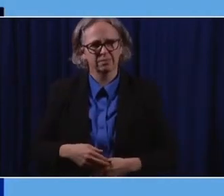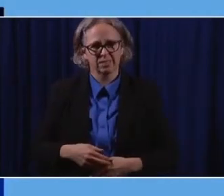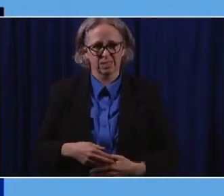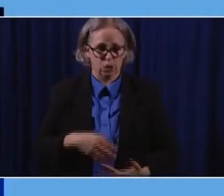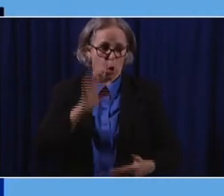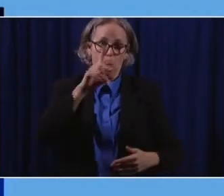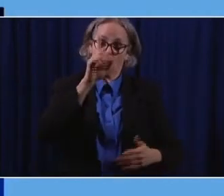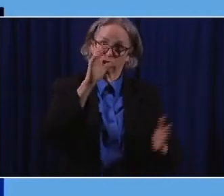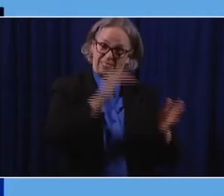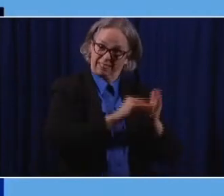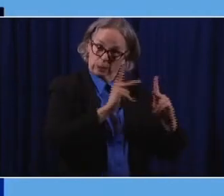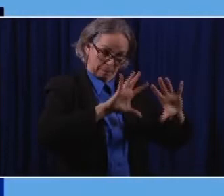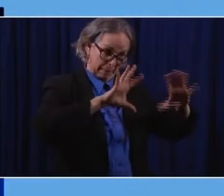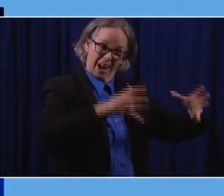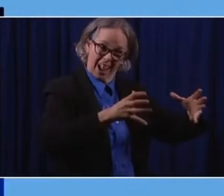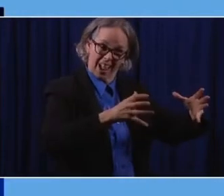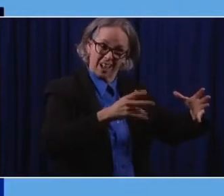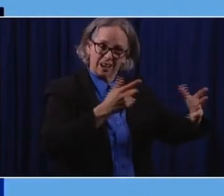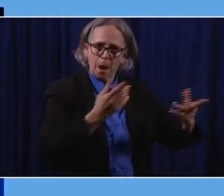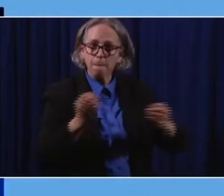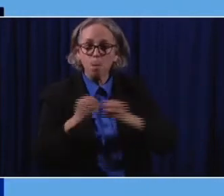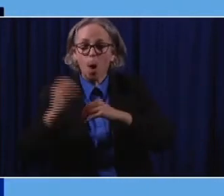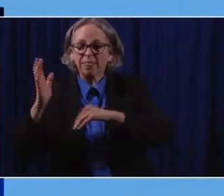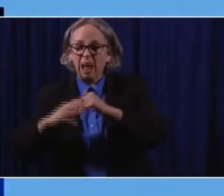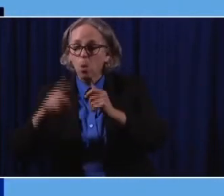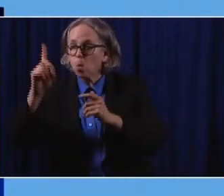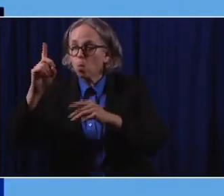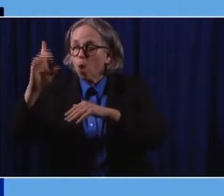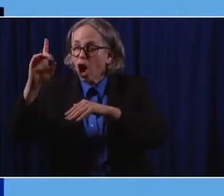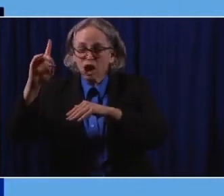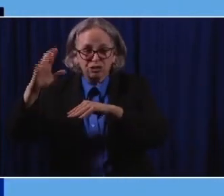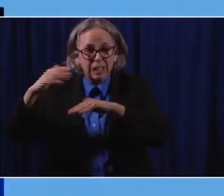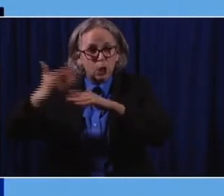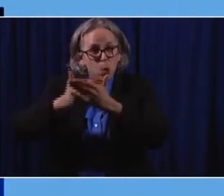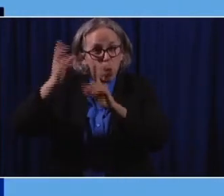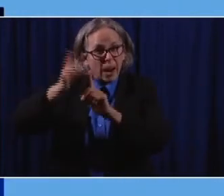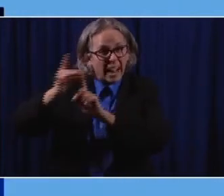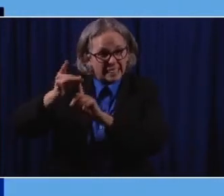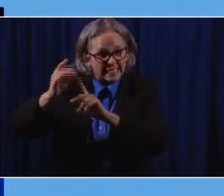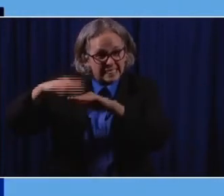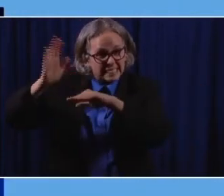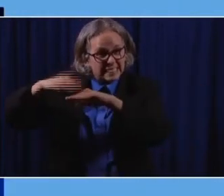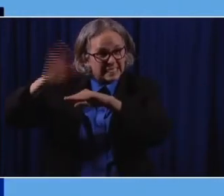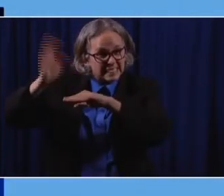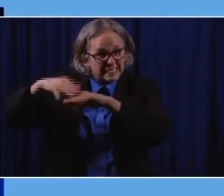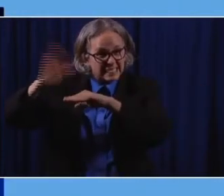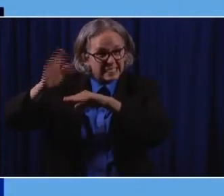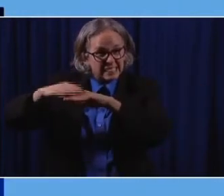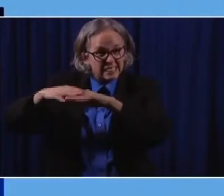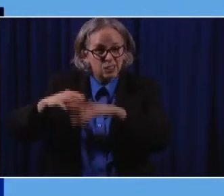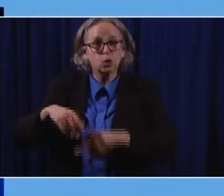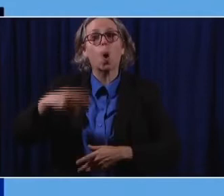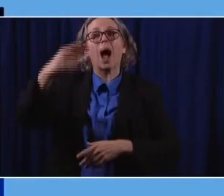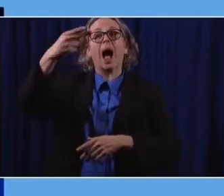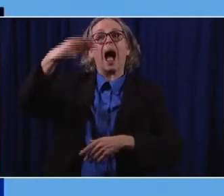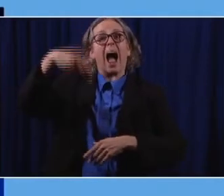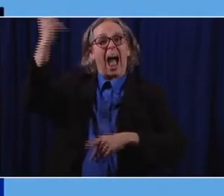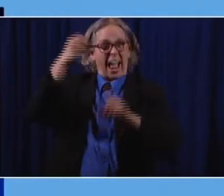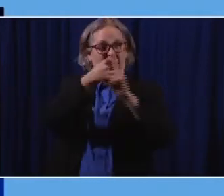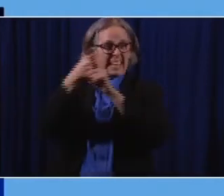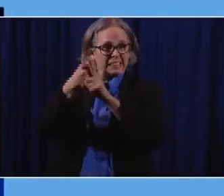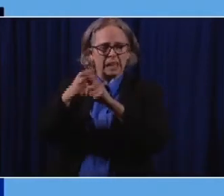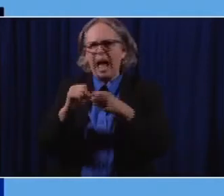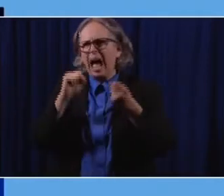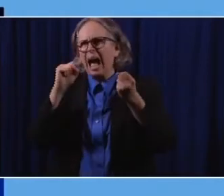weeks. So we're now seeing 51 of our counties that are high incidence counties. And that's just a